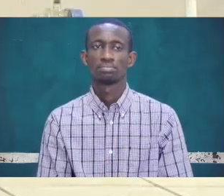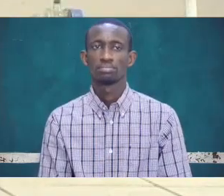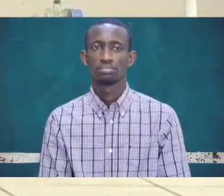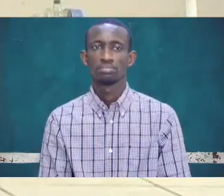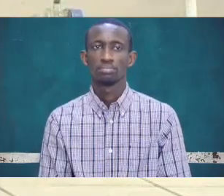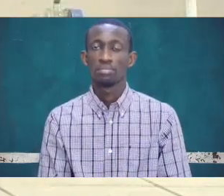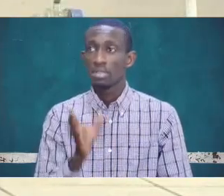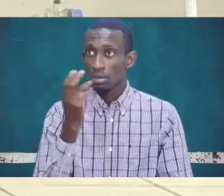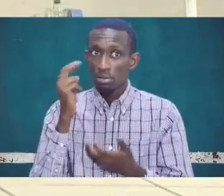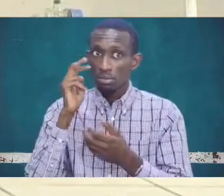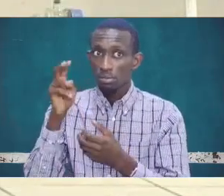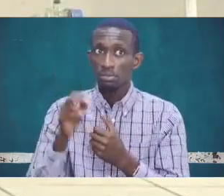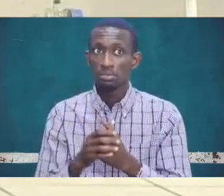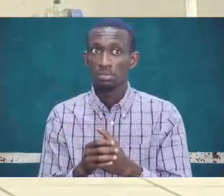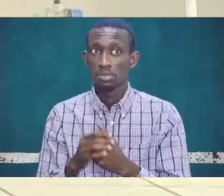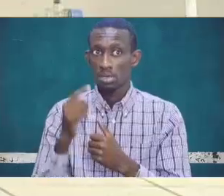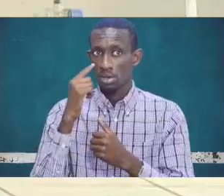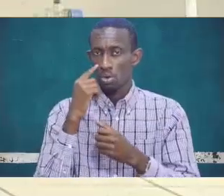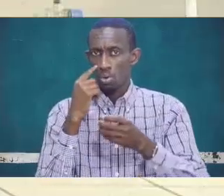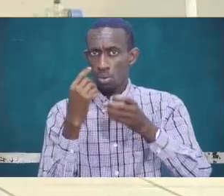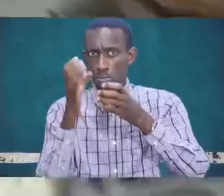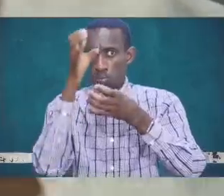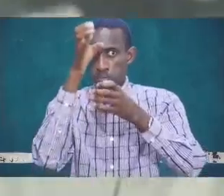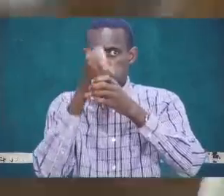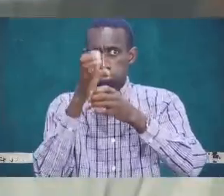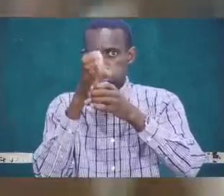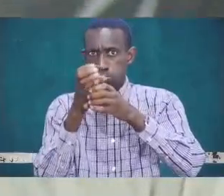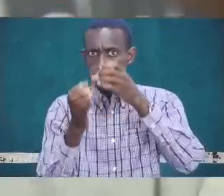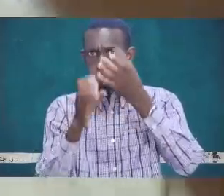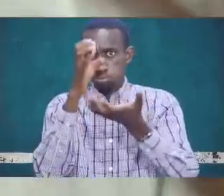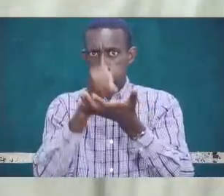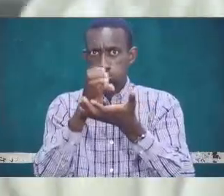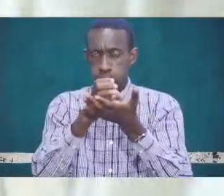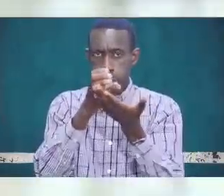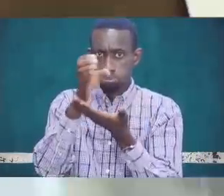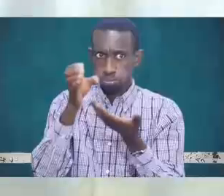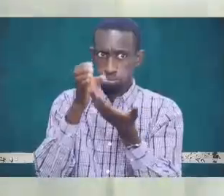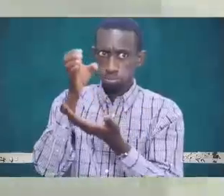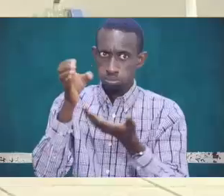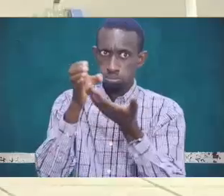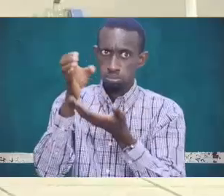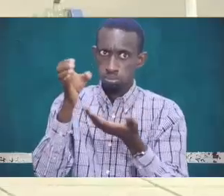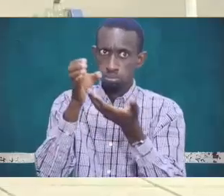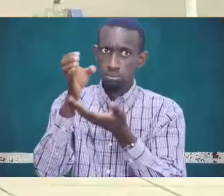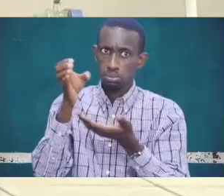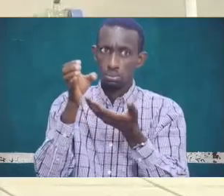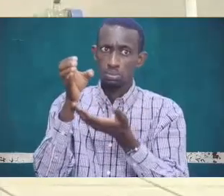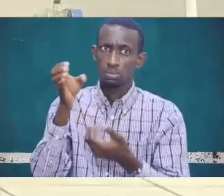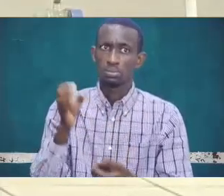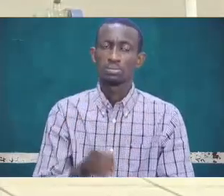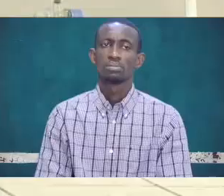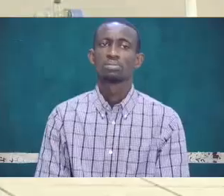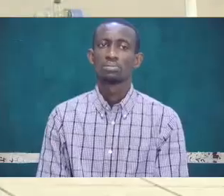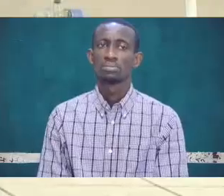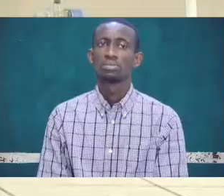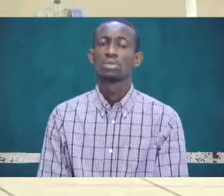come back to this one, when you look at the beaker here, there is some solid forming here. These fumes of the gas here that are